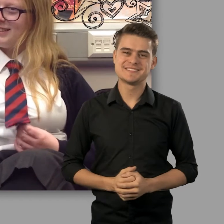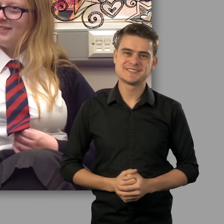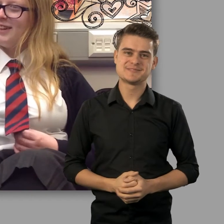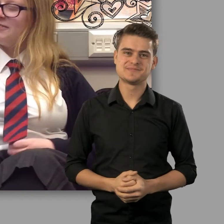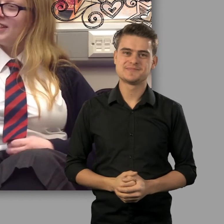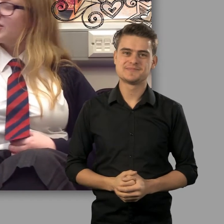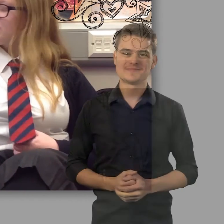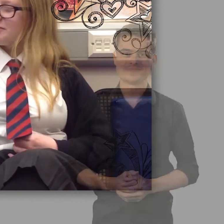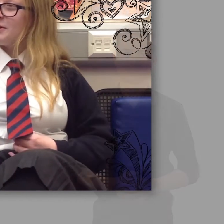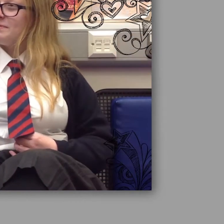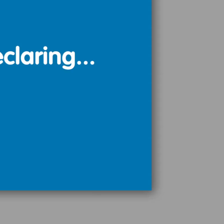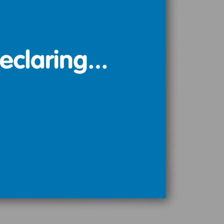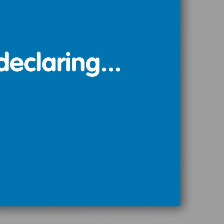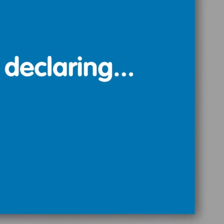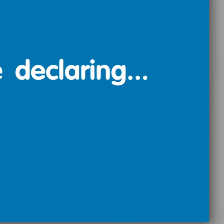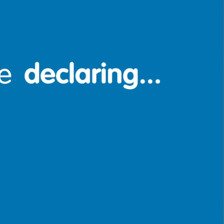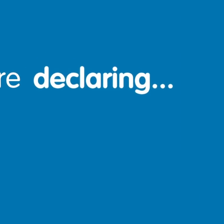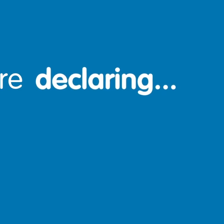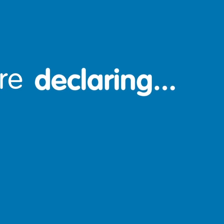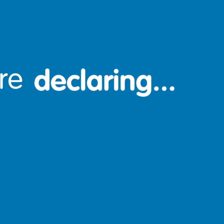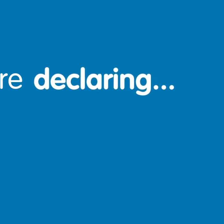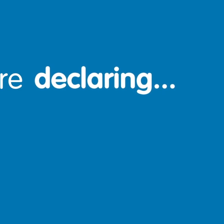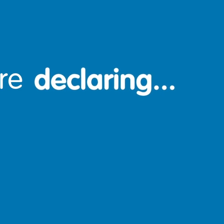just, you know, it really cheered me up.